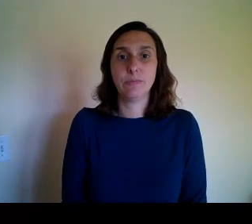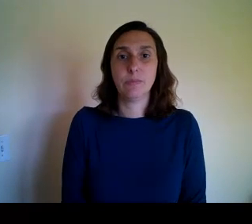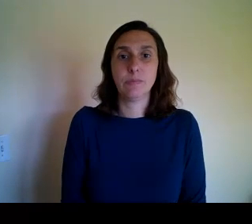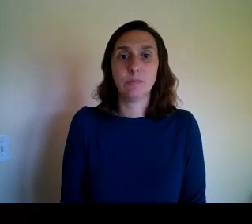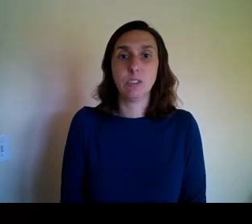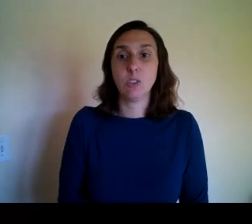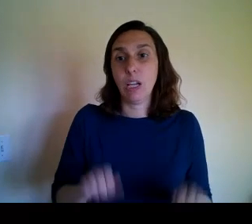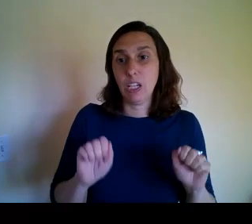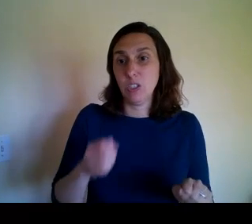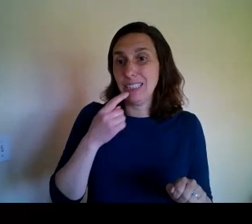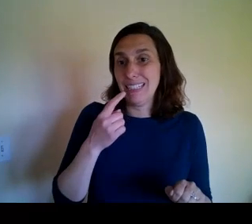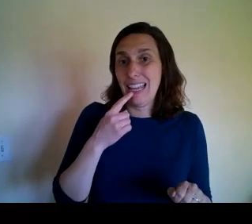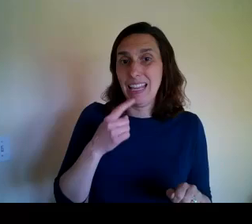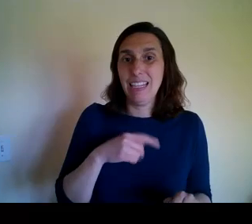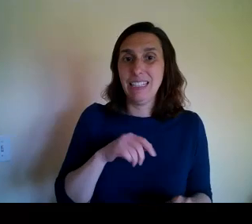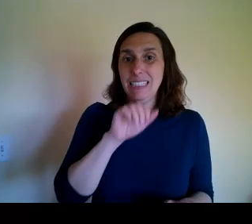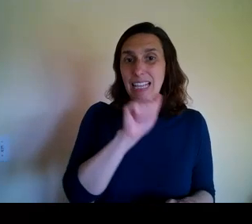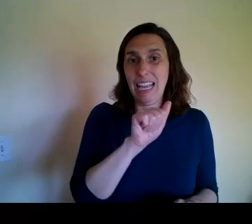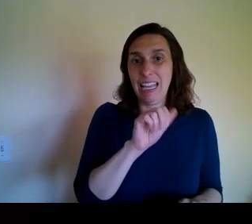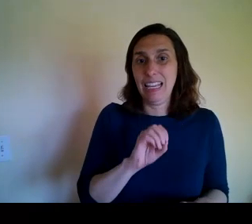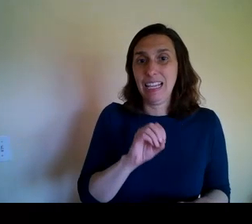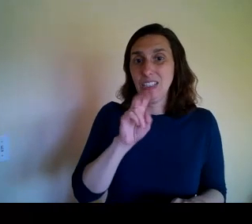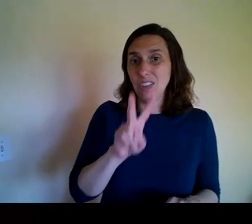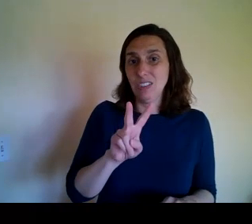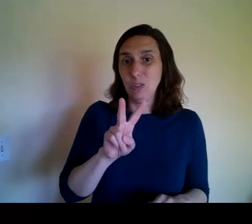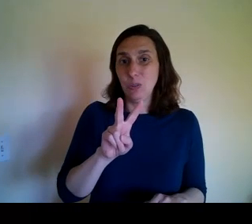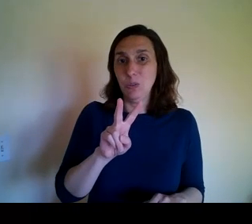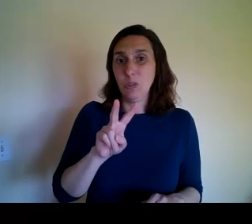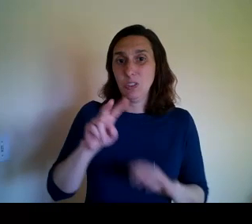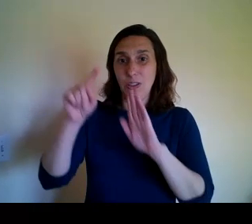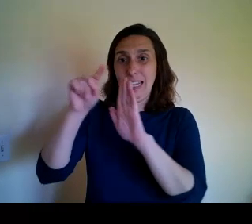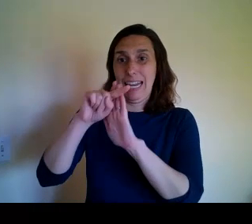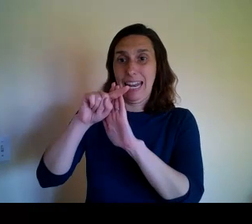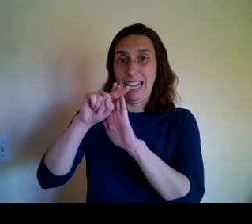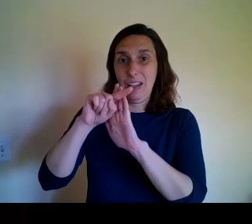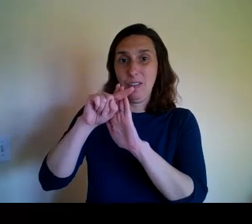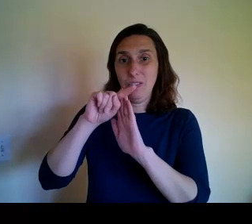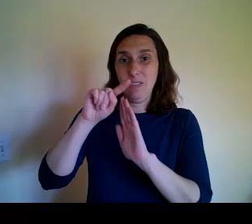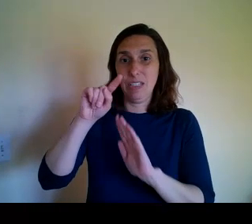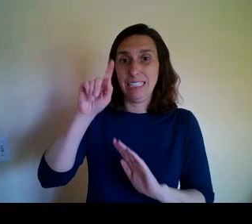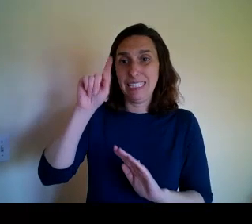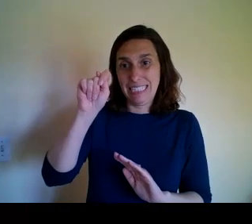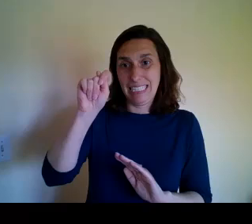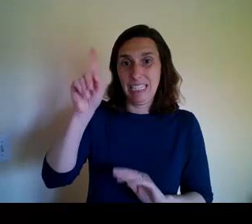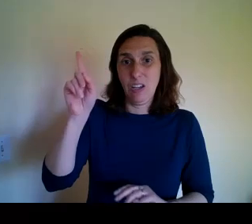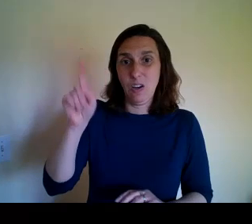So I could say this is a to the 2 to the negative t